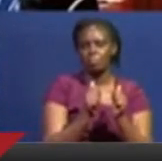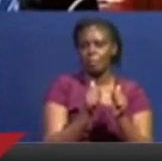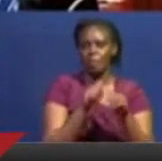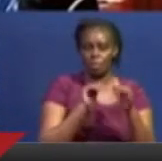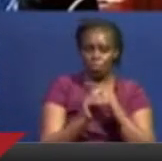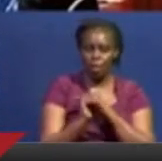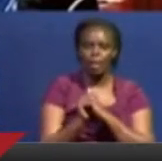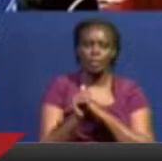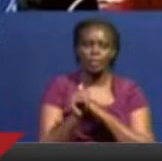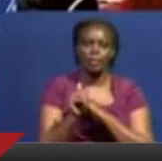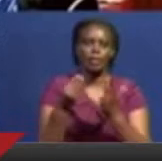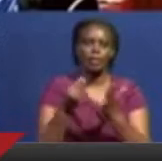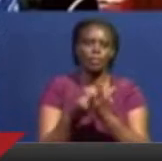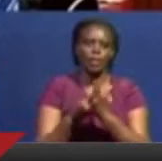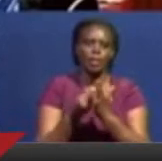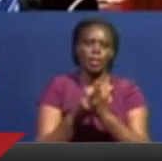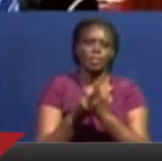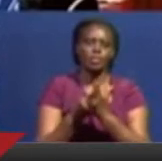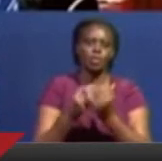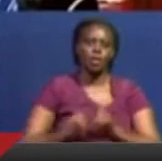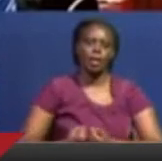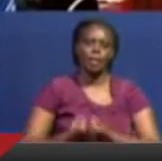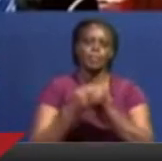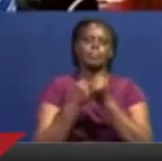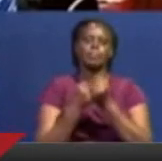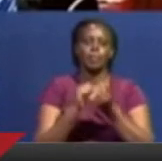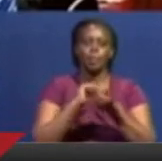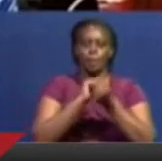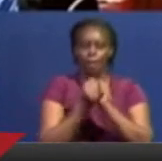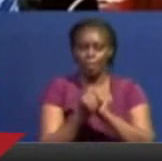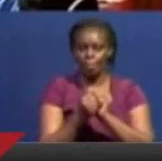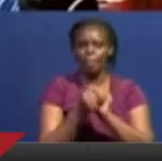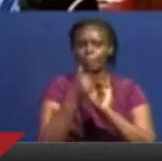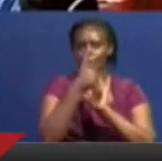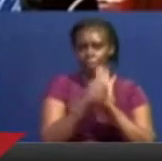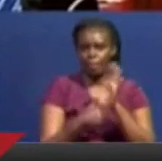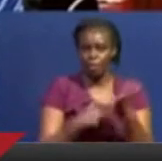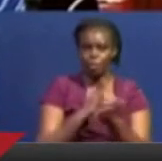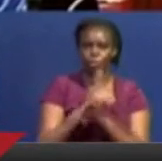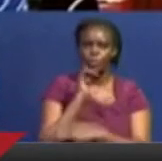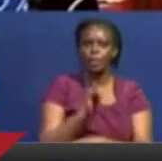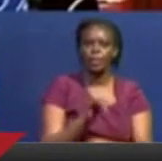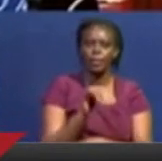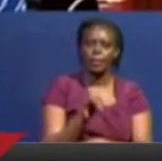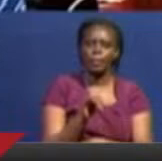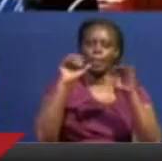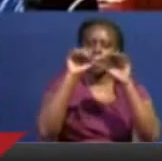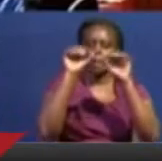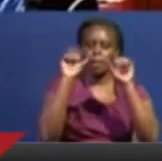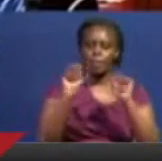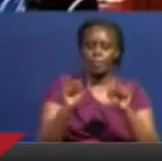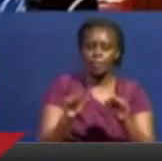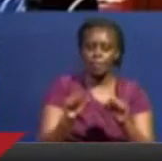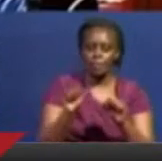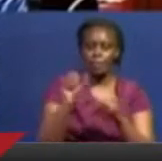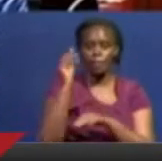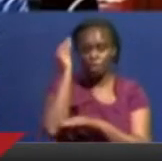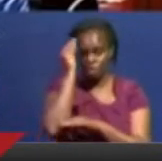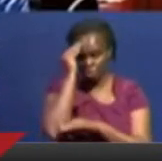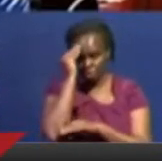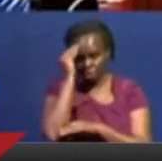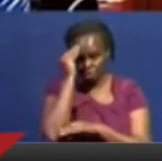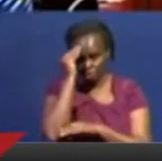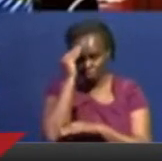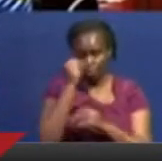denied access to financial aid. This amendment will ensure that the system